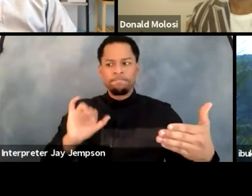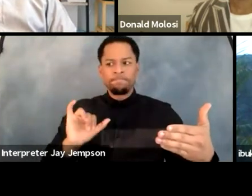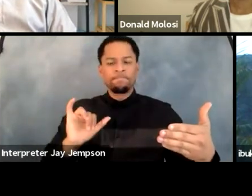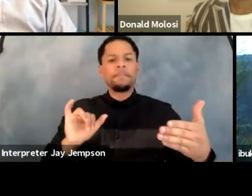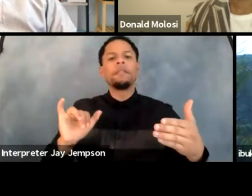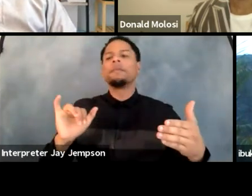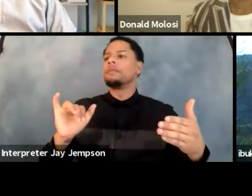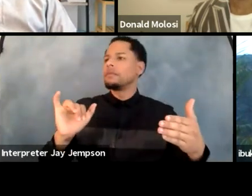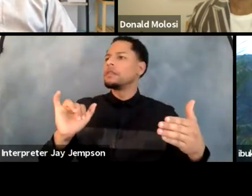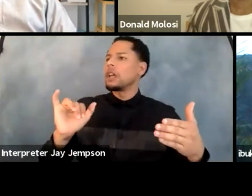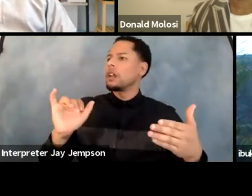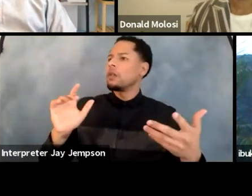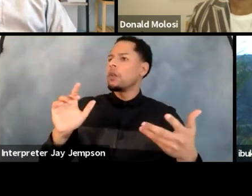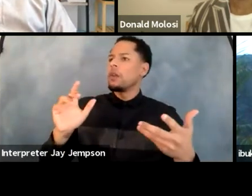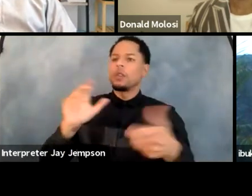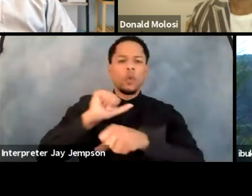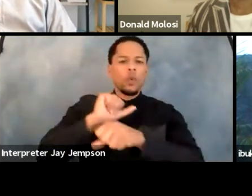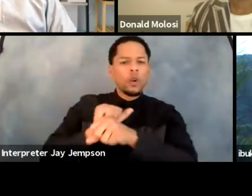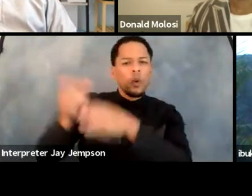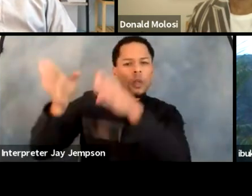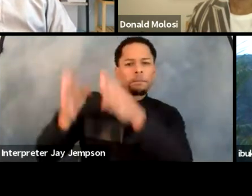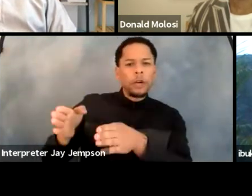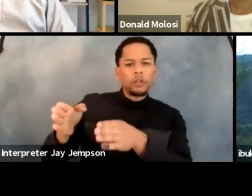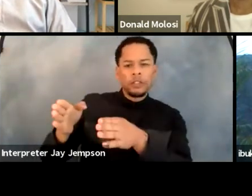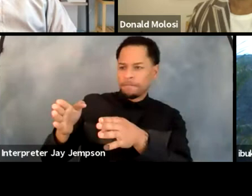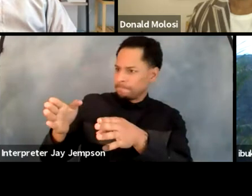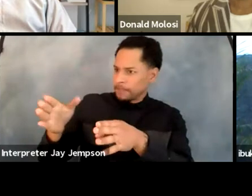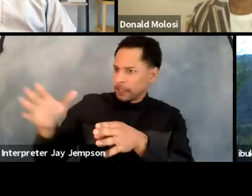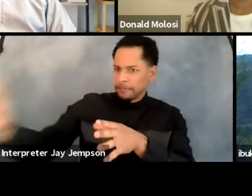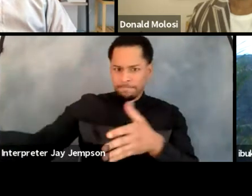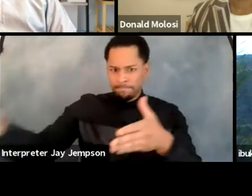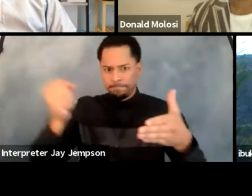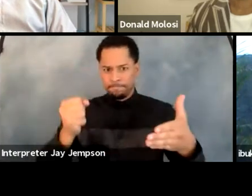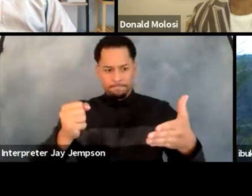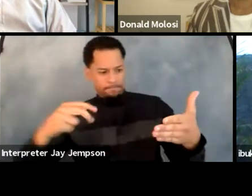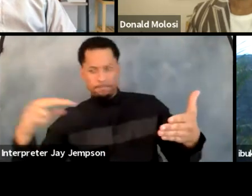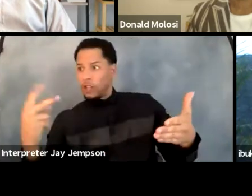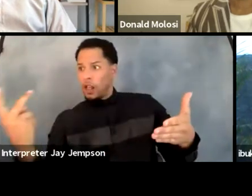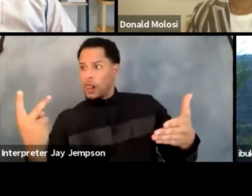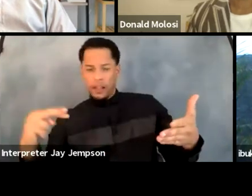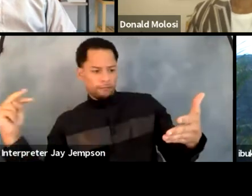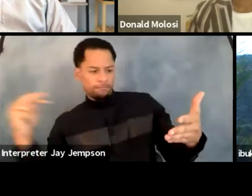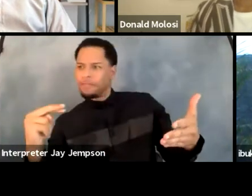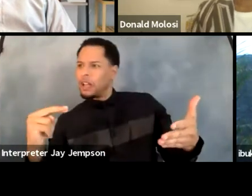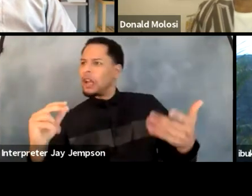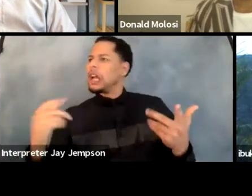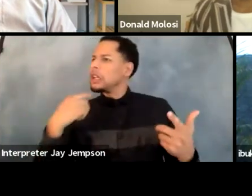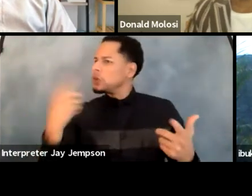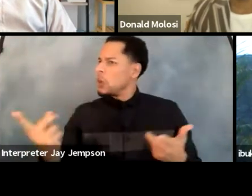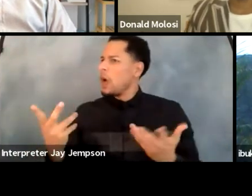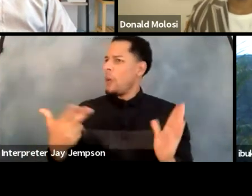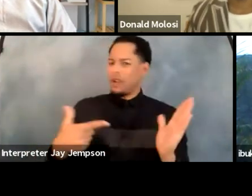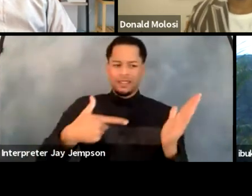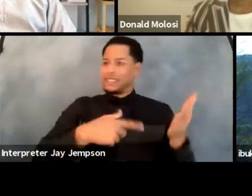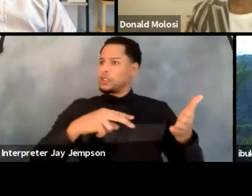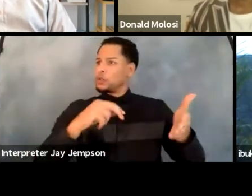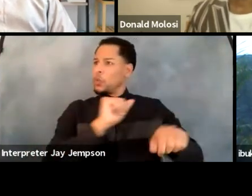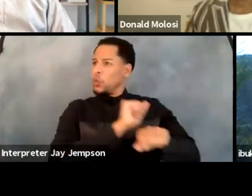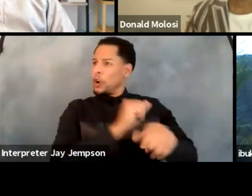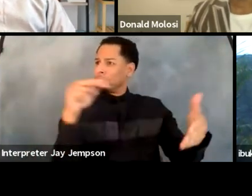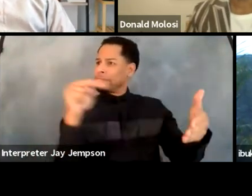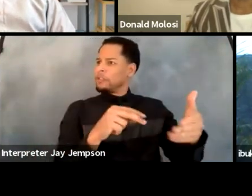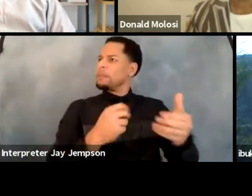this regard, you know, very beneficiary in how I told the honesty of the work. And moving on